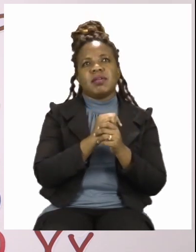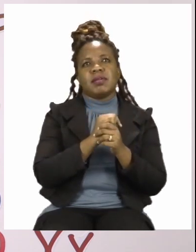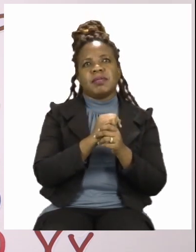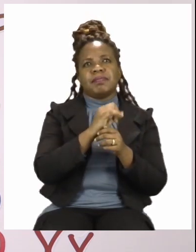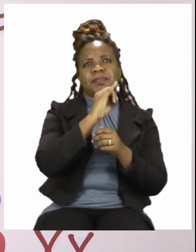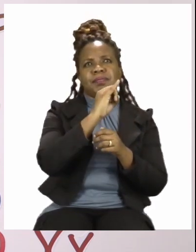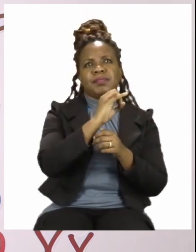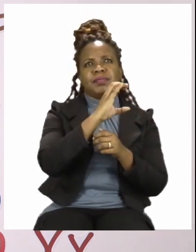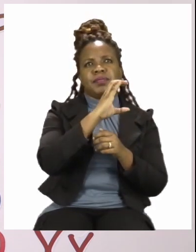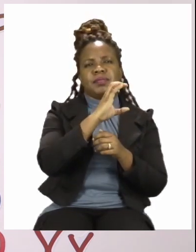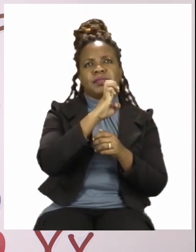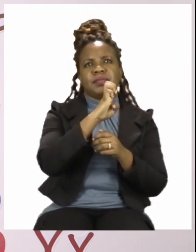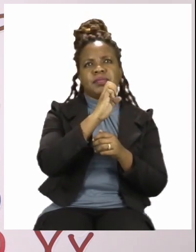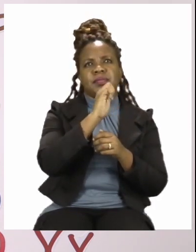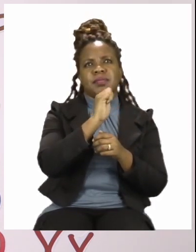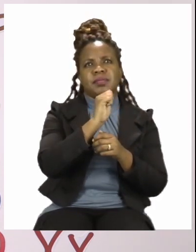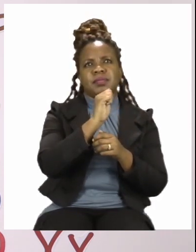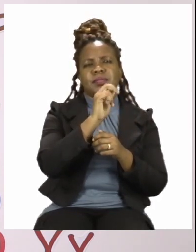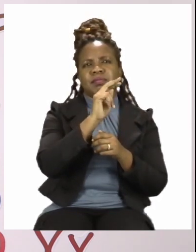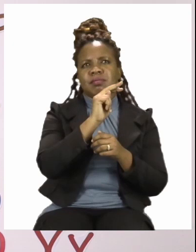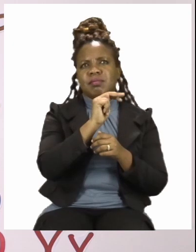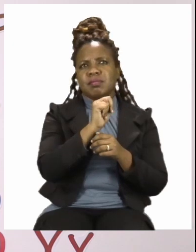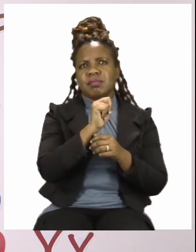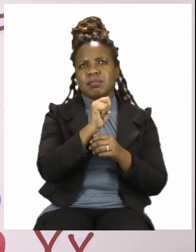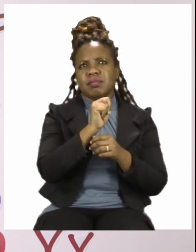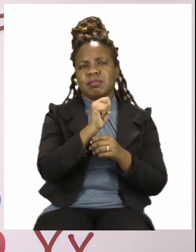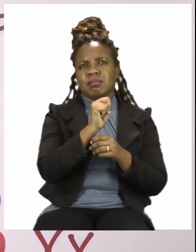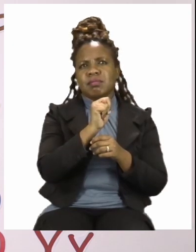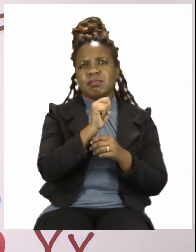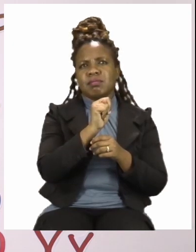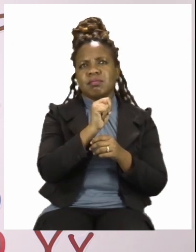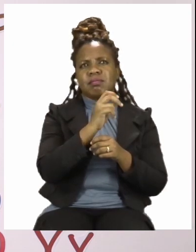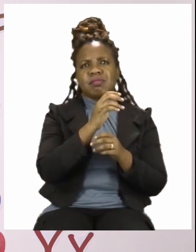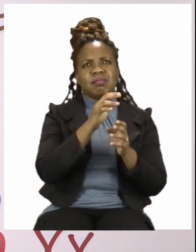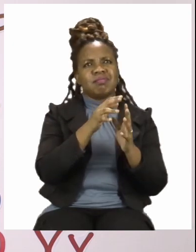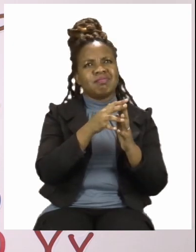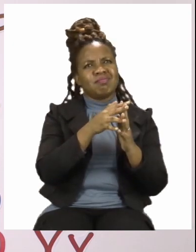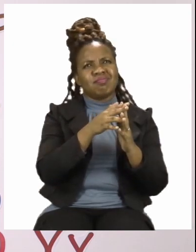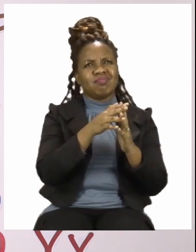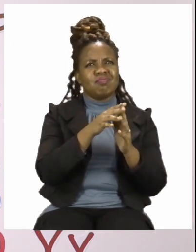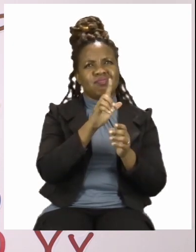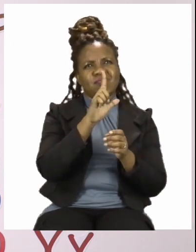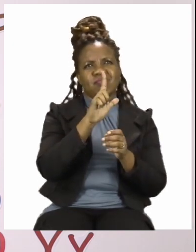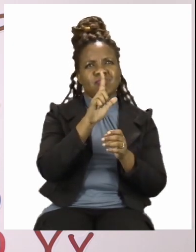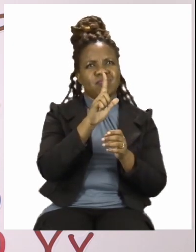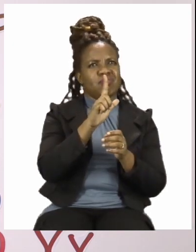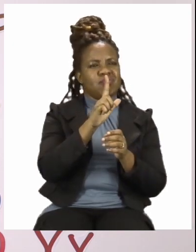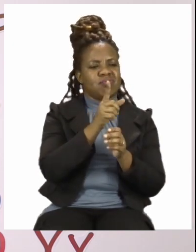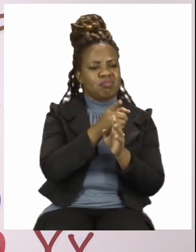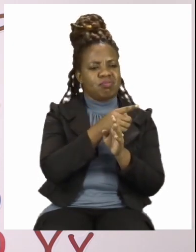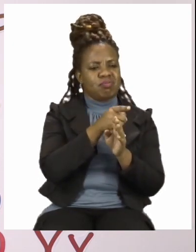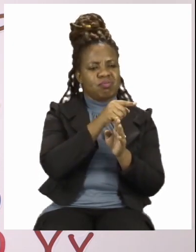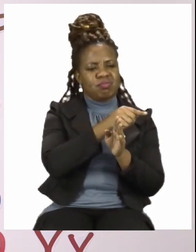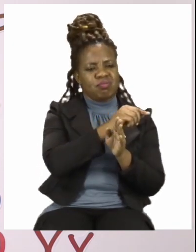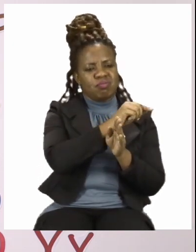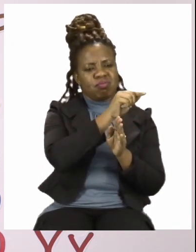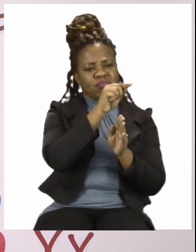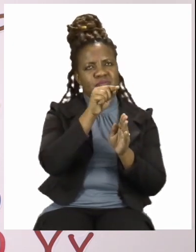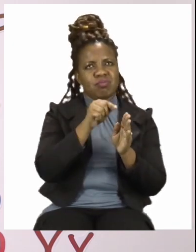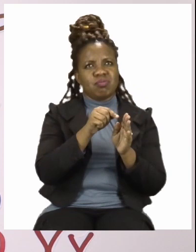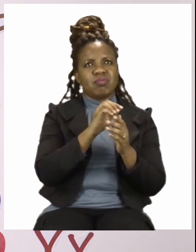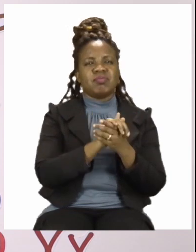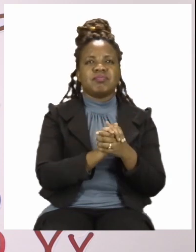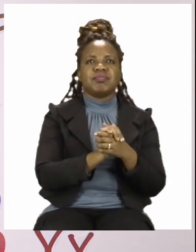Clean. What they have done is put the L or O in the wrong place. So for us to have the